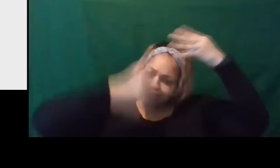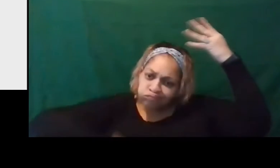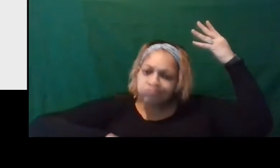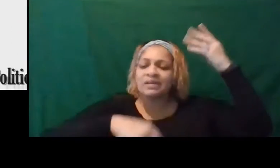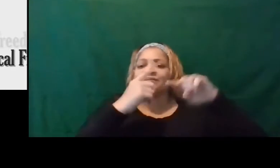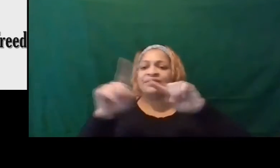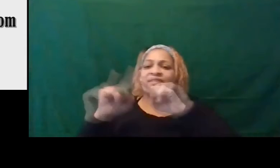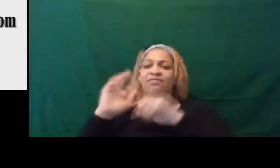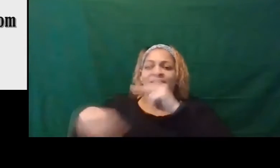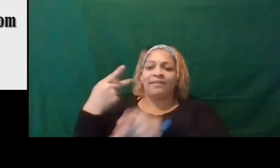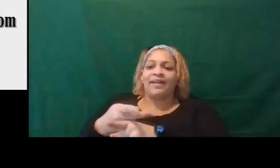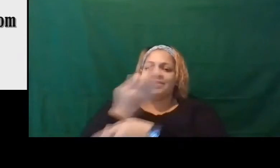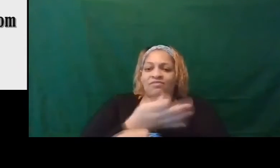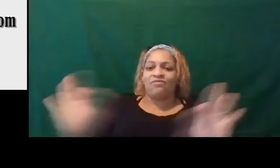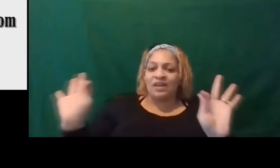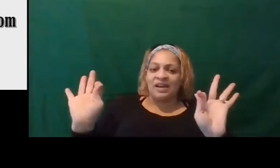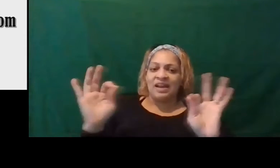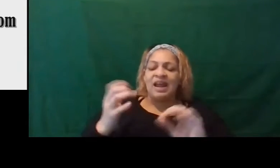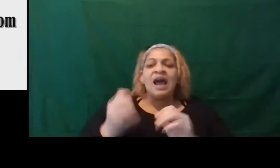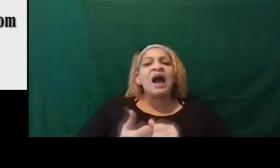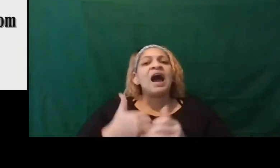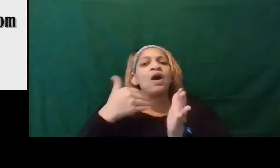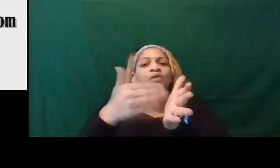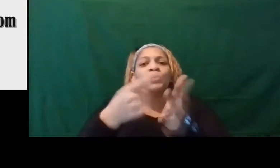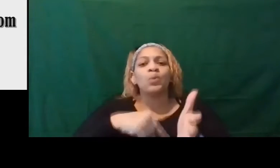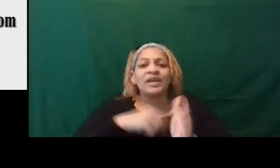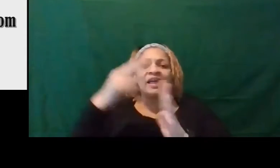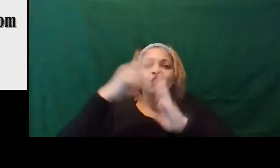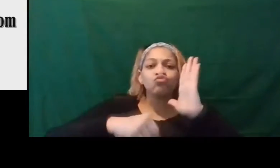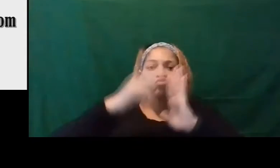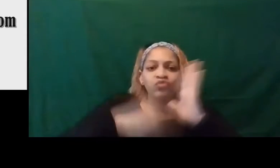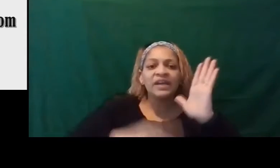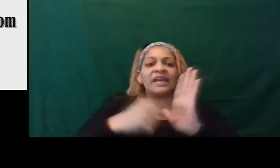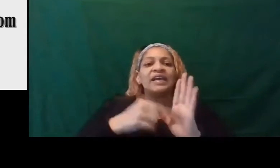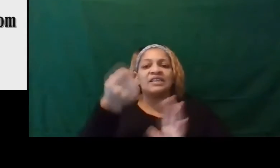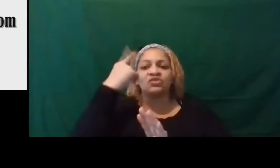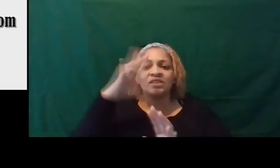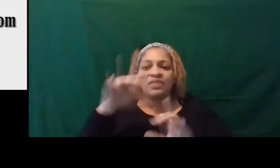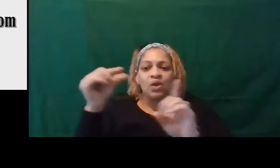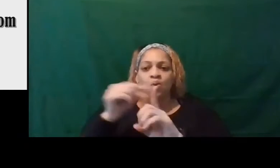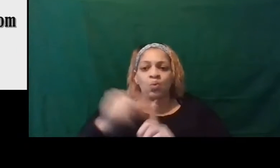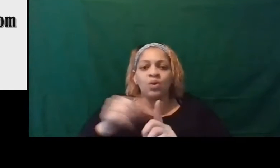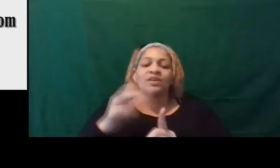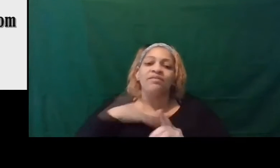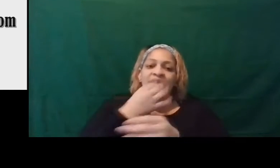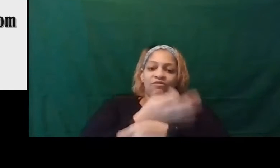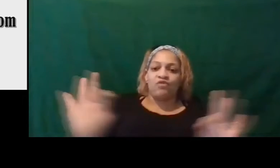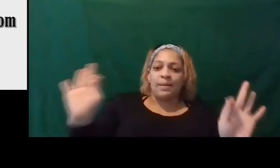sit down and really breathe and contemplate when we use this word, what are we saying?